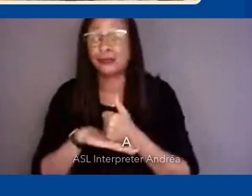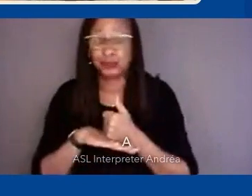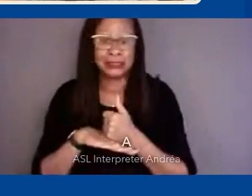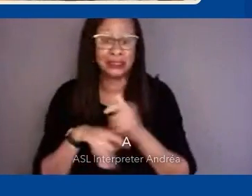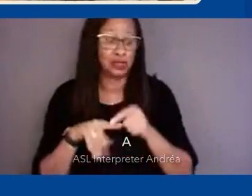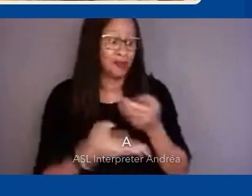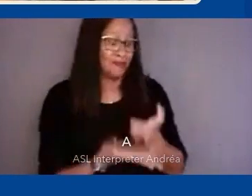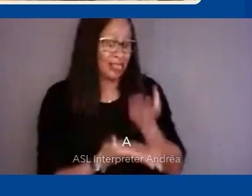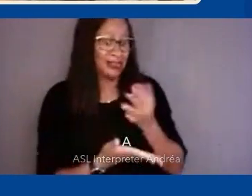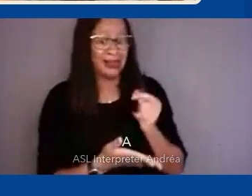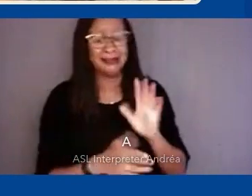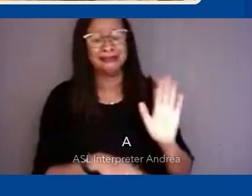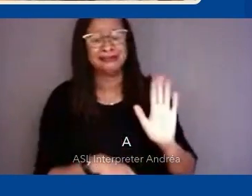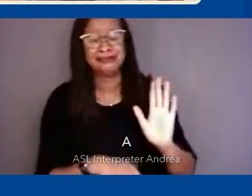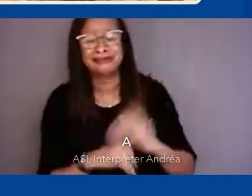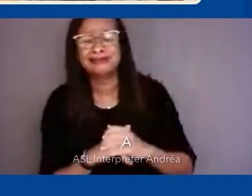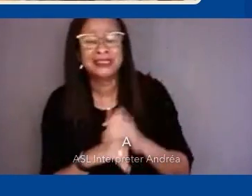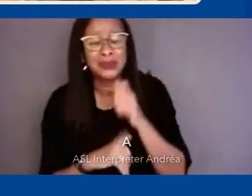but also